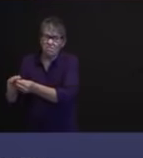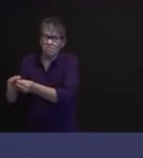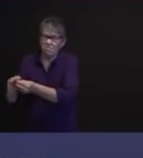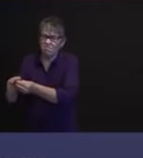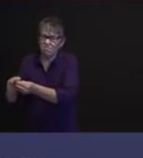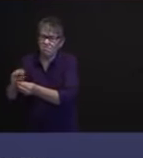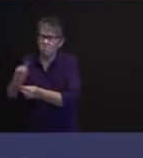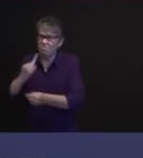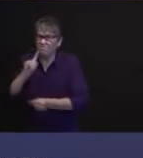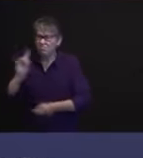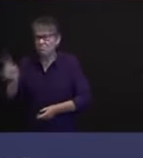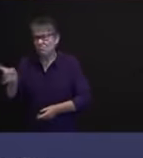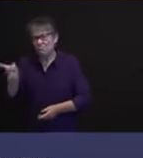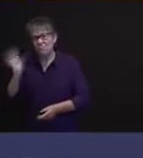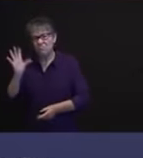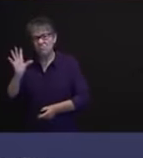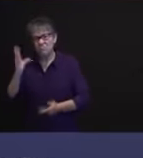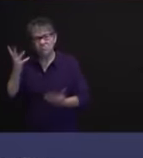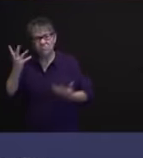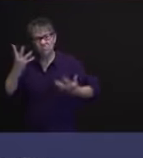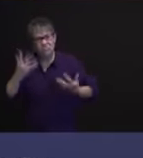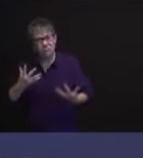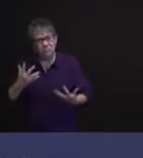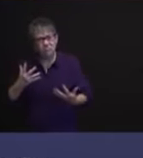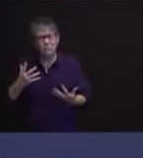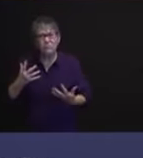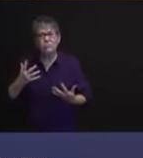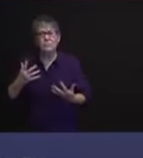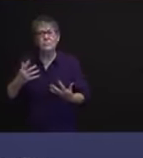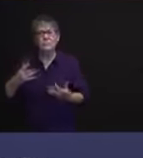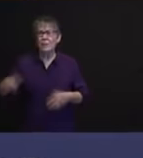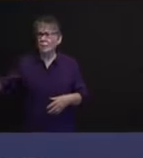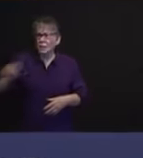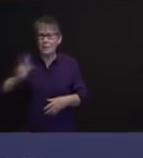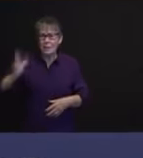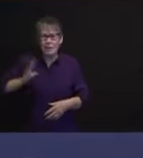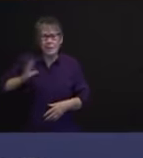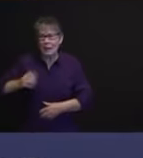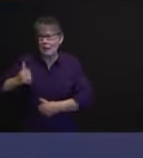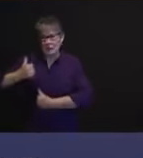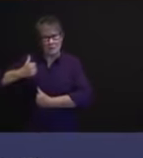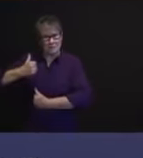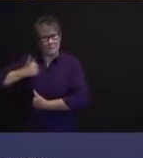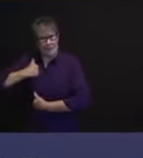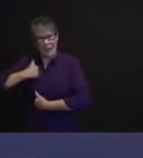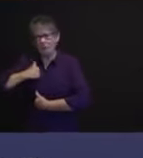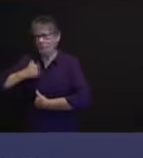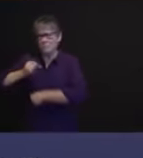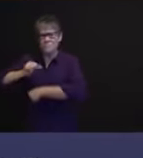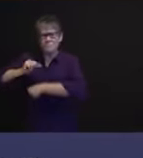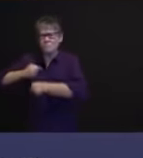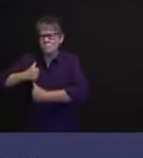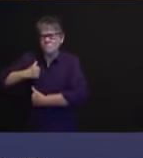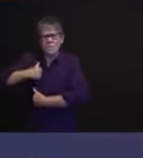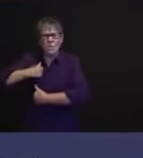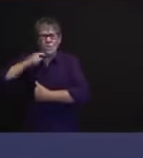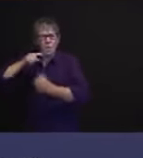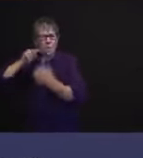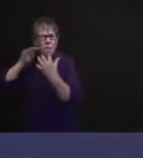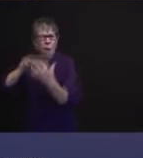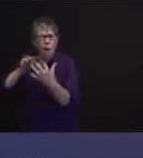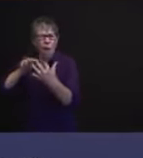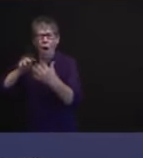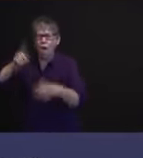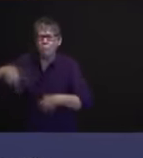who gave themselves in service to our country, but that number has not changed since June 10th, and please God, it doesn't